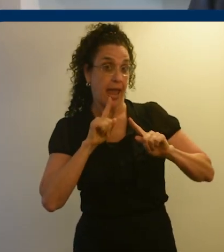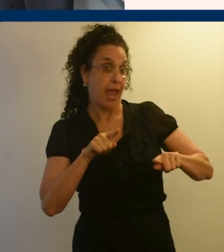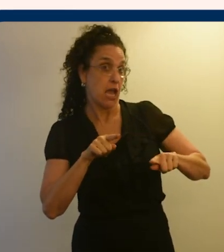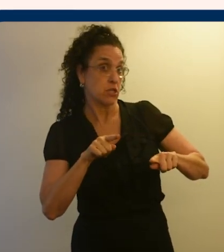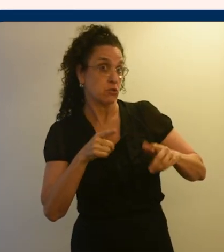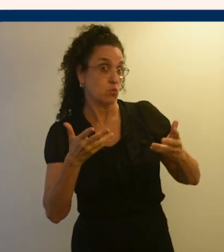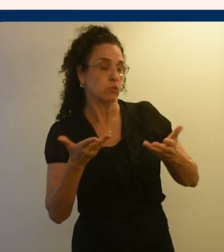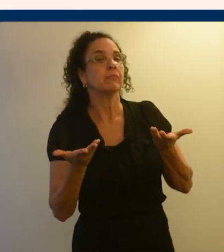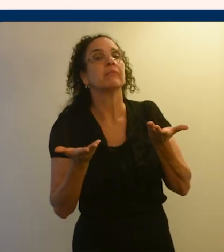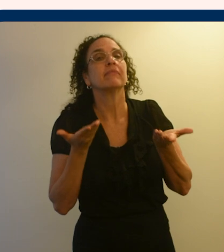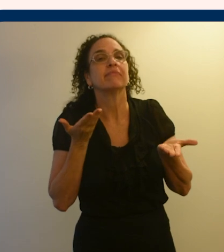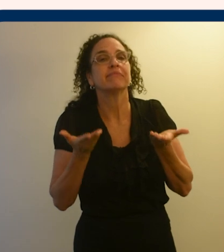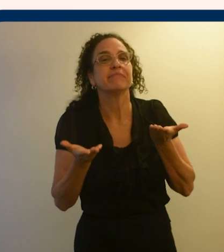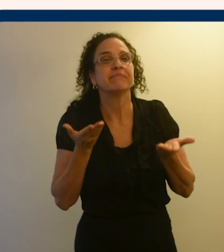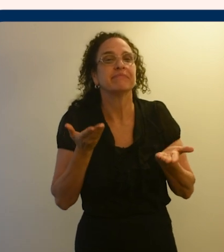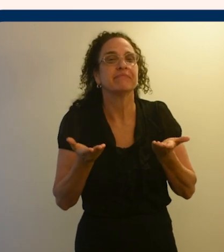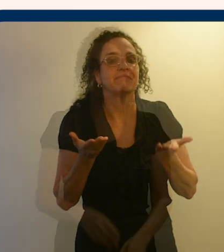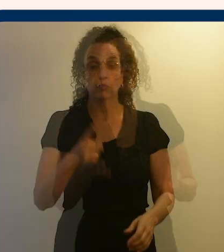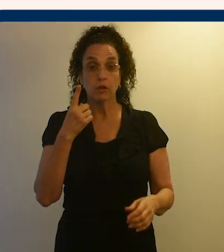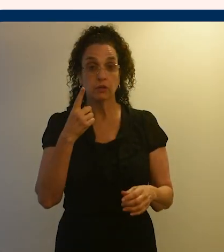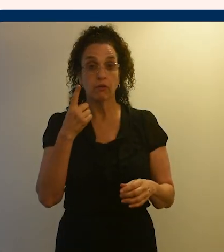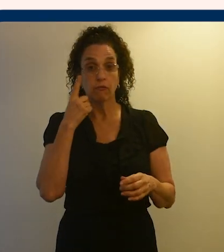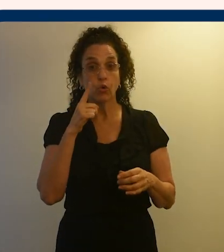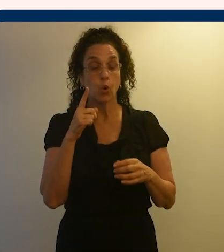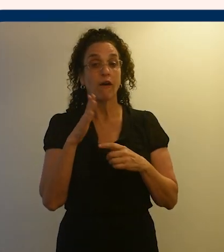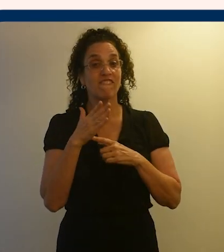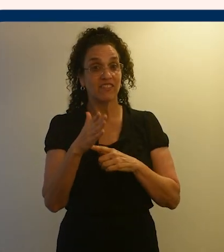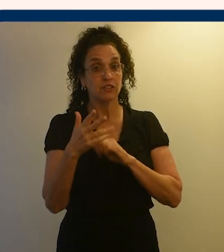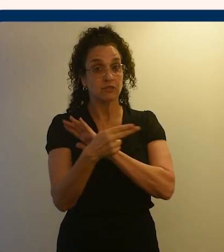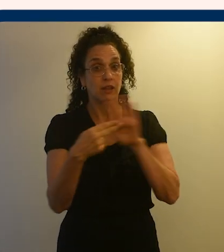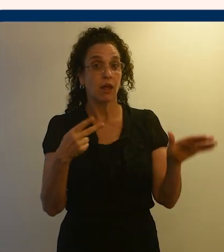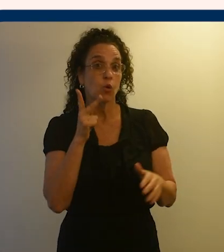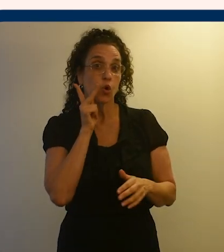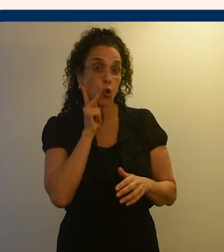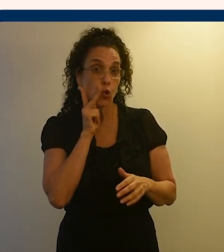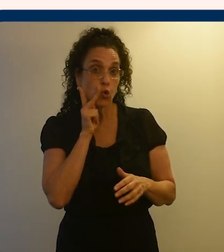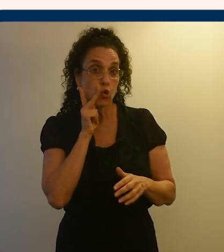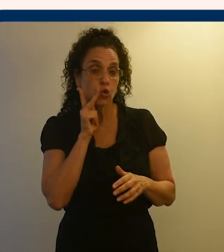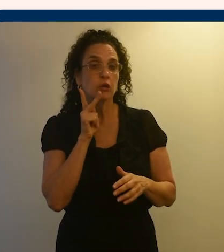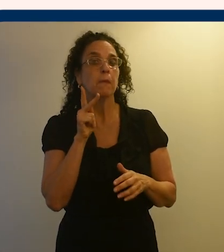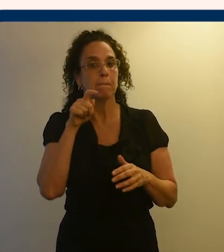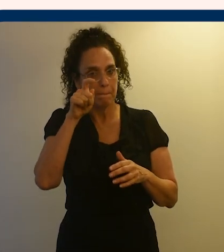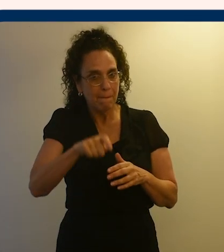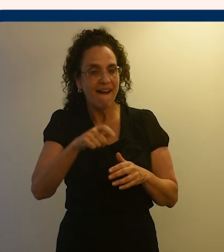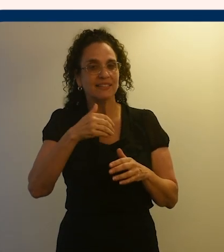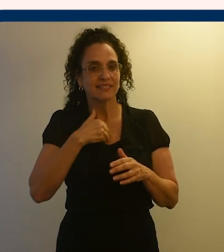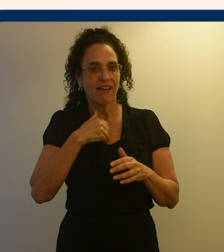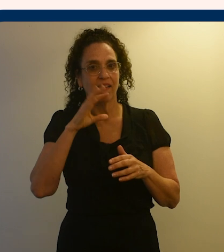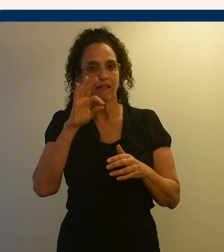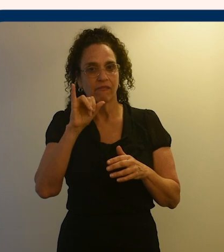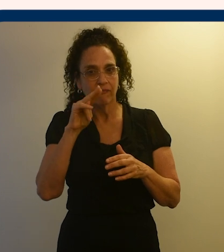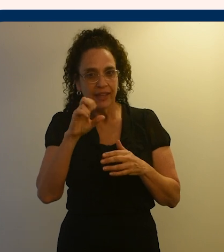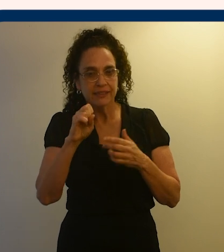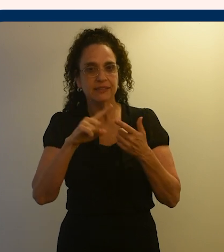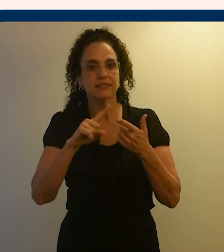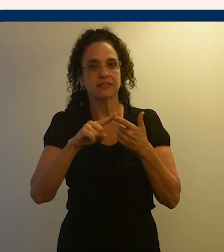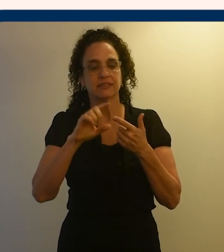maybe. For a fish to be kosher, it must have fins and